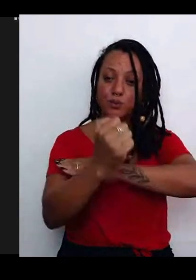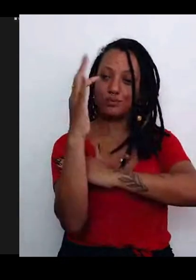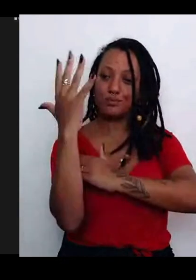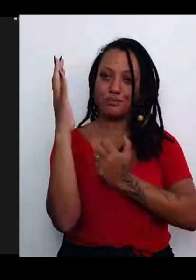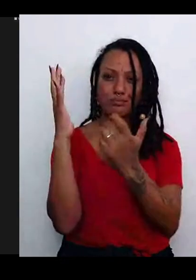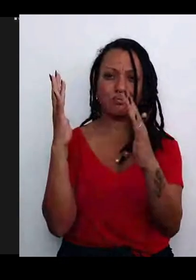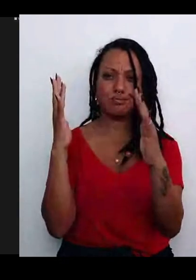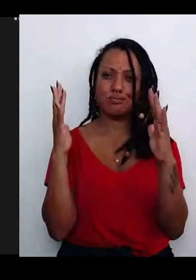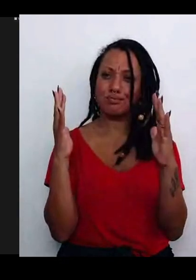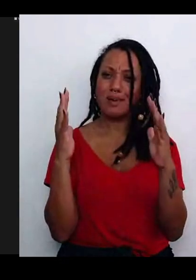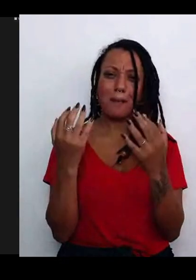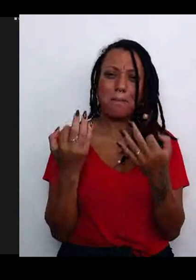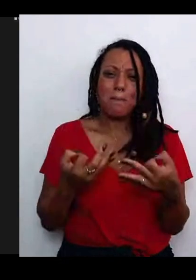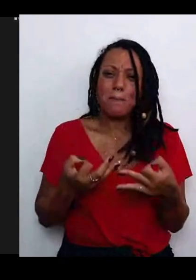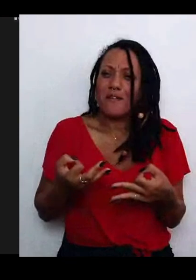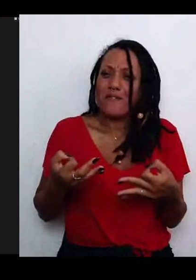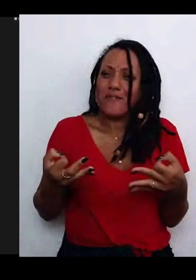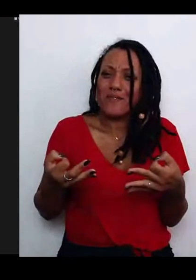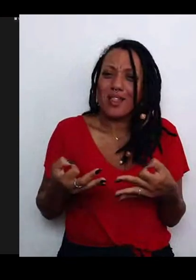foreign